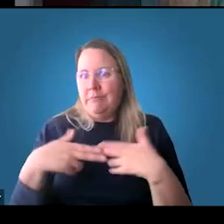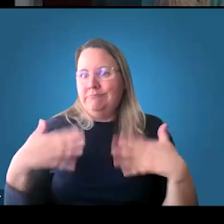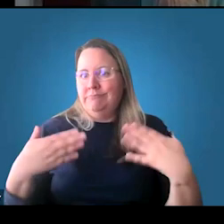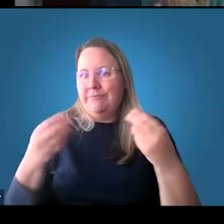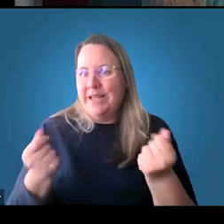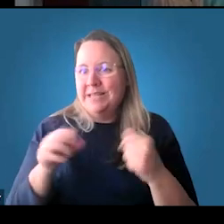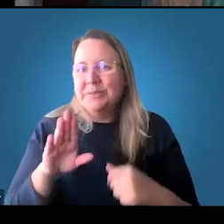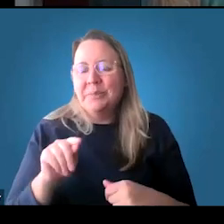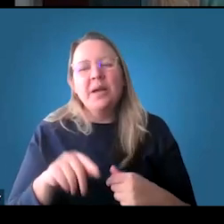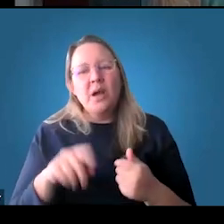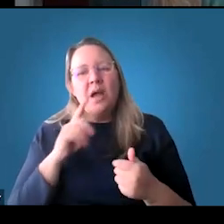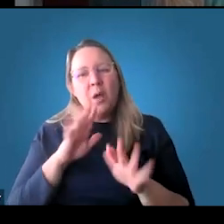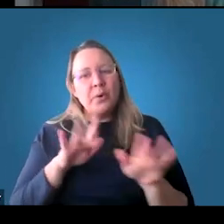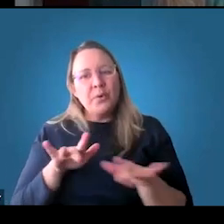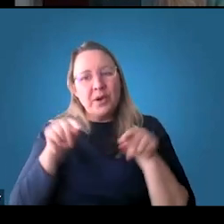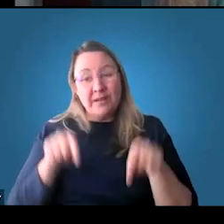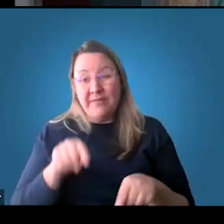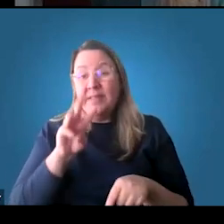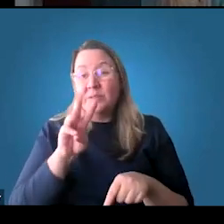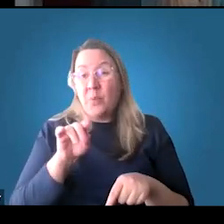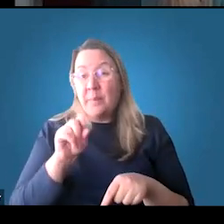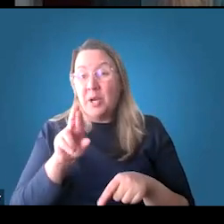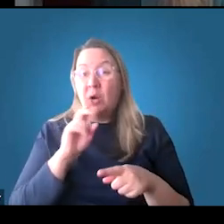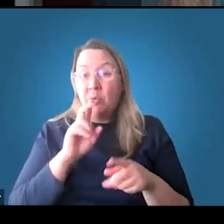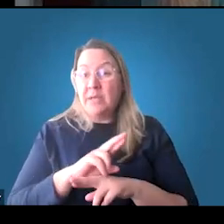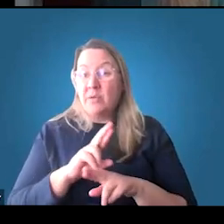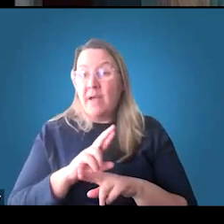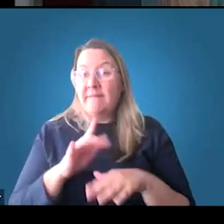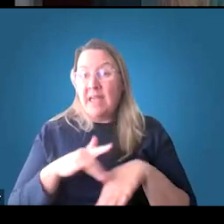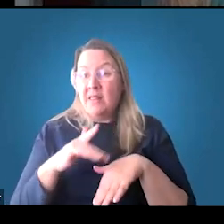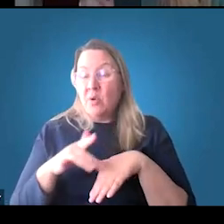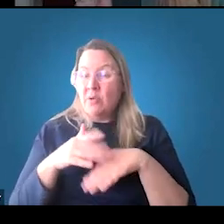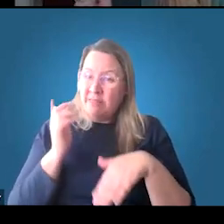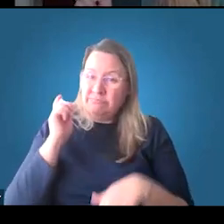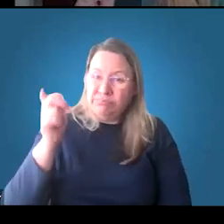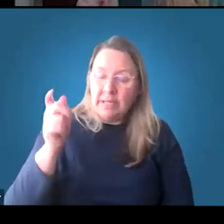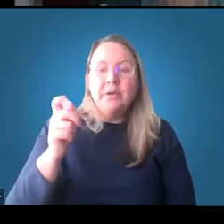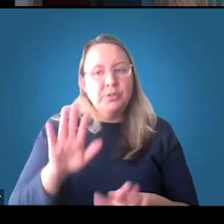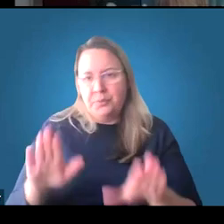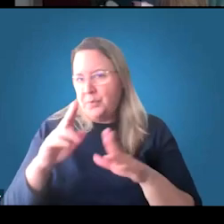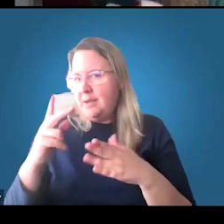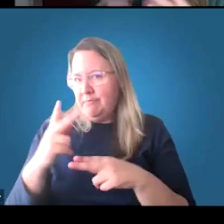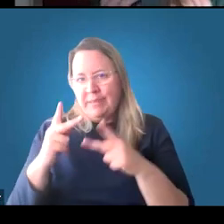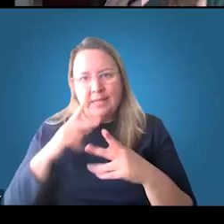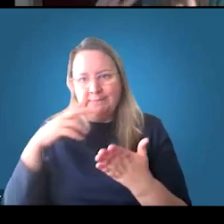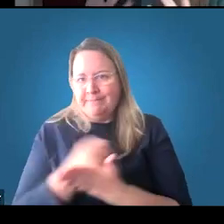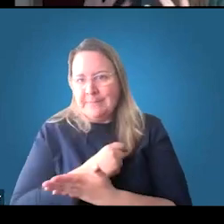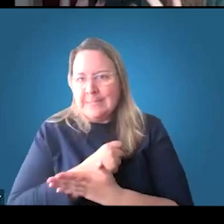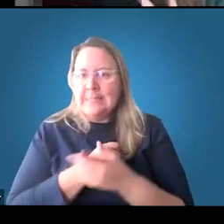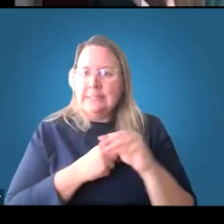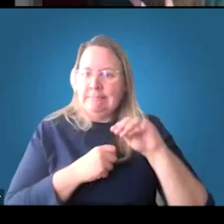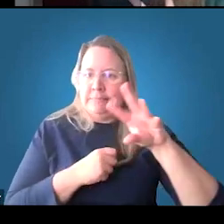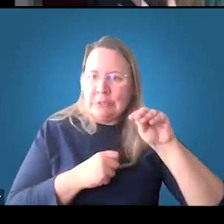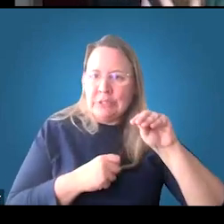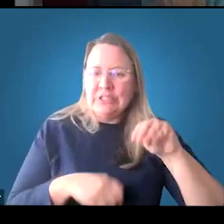quickly. A recording of the webinar will be available afterwards, and that'll be a great place to, again, grab